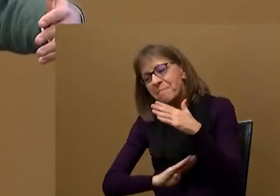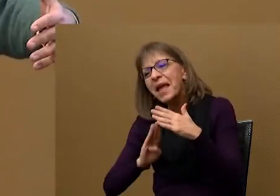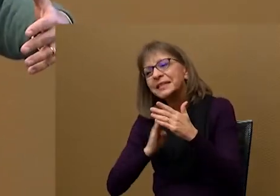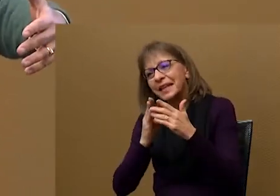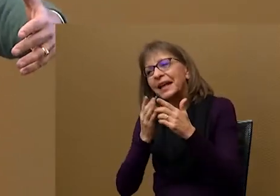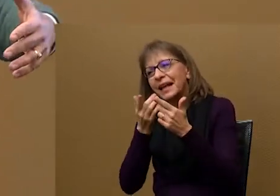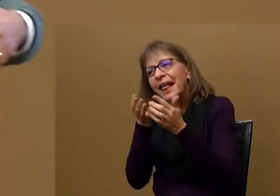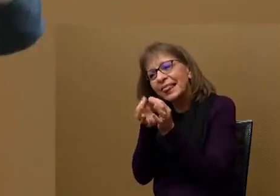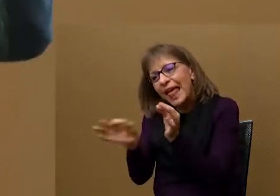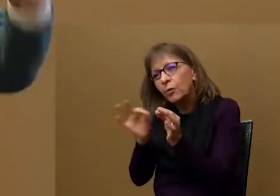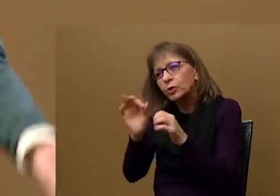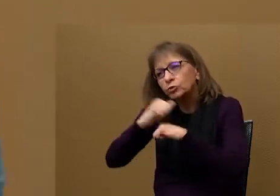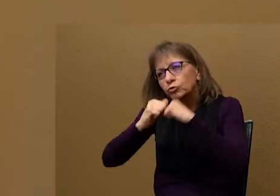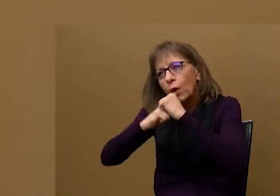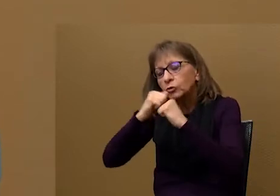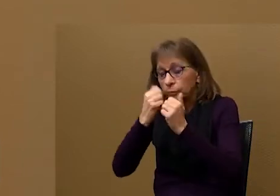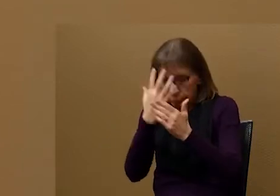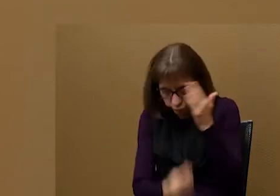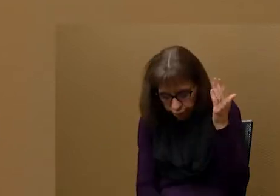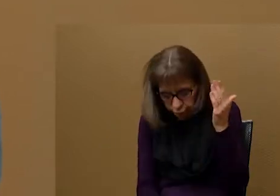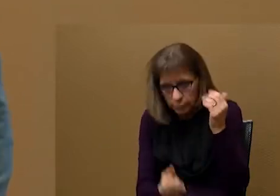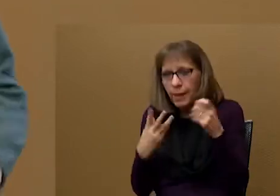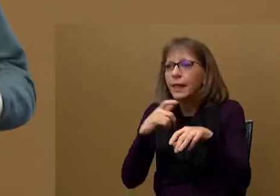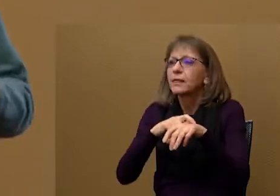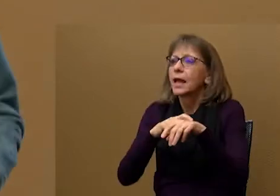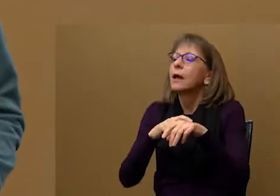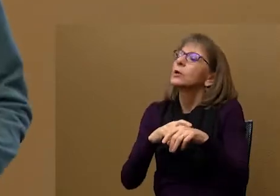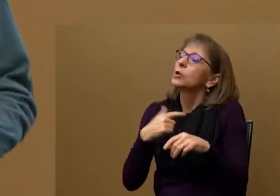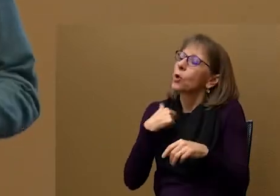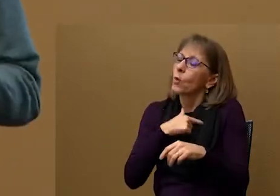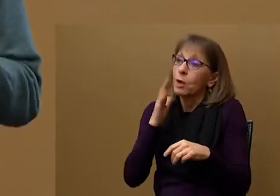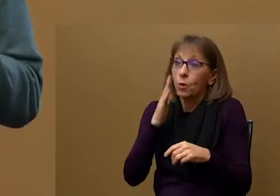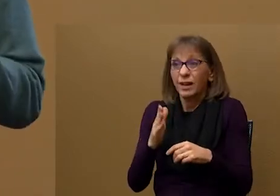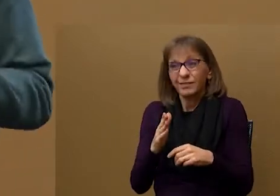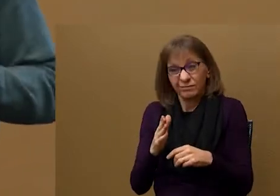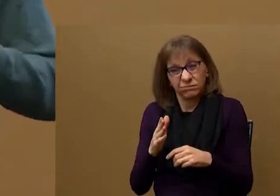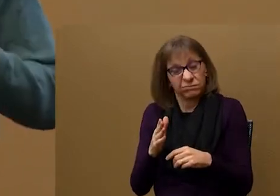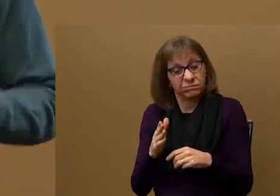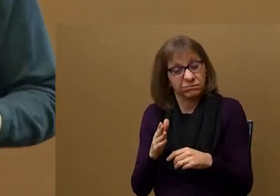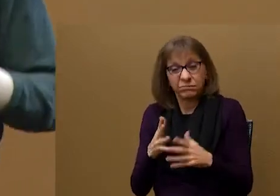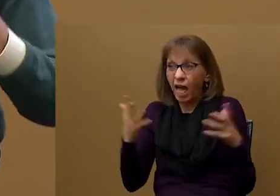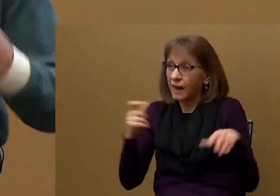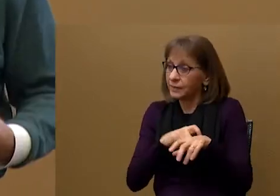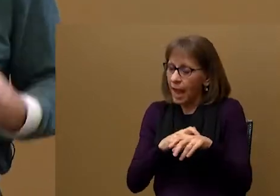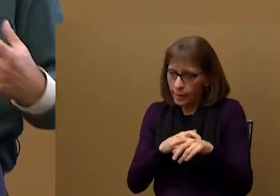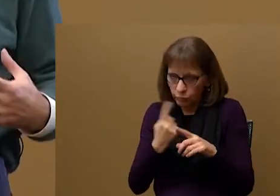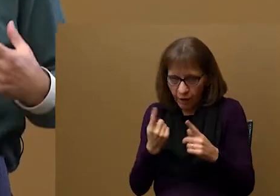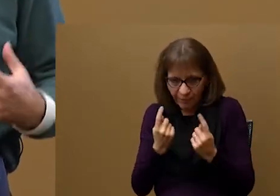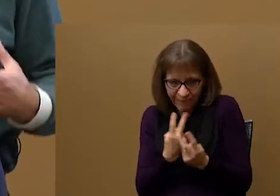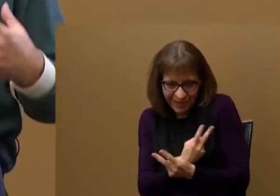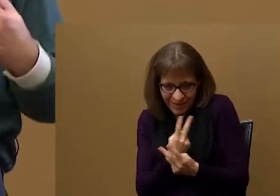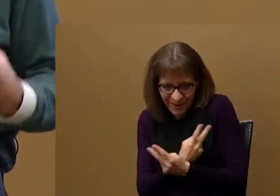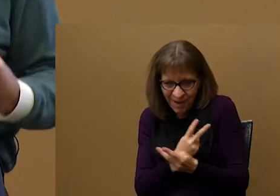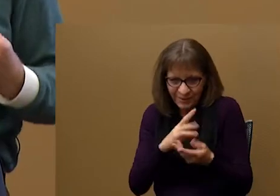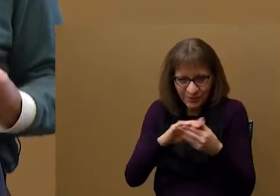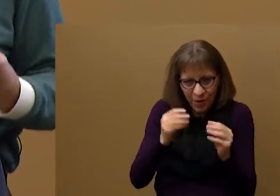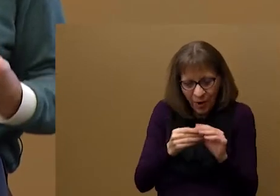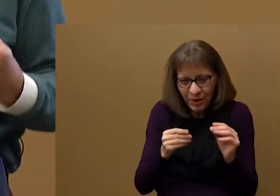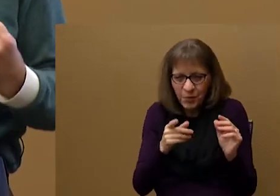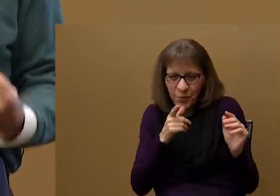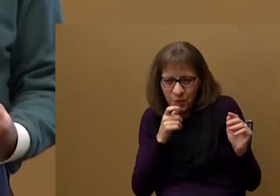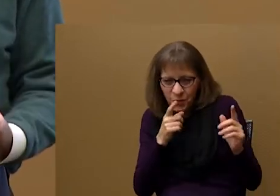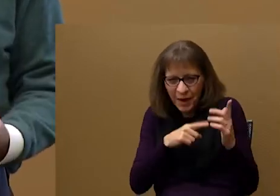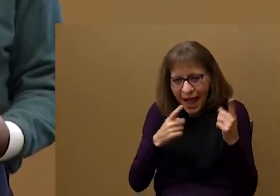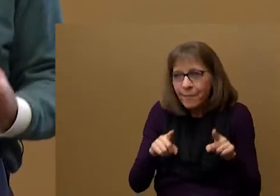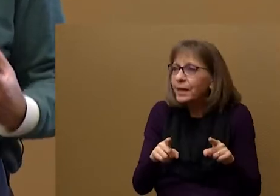Very basic language structure seems to be absent a lot of the time. So we would spend an enormous amount of time just trying to